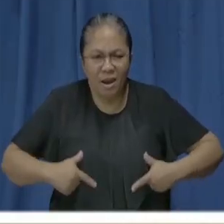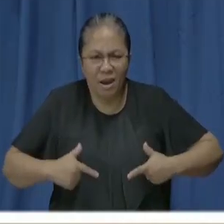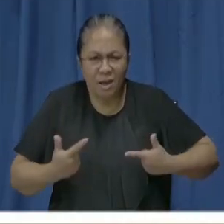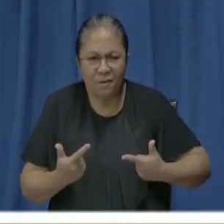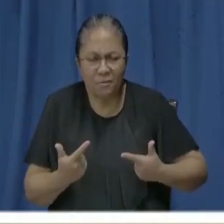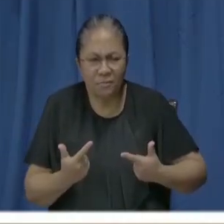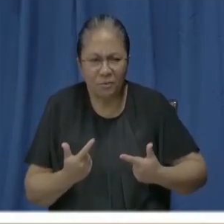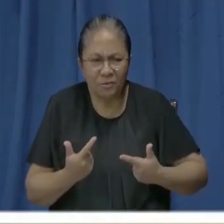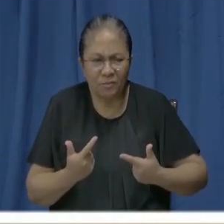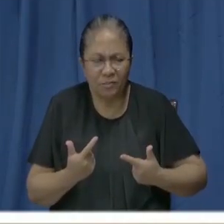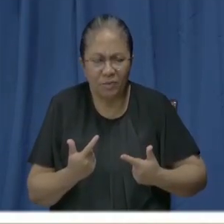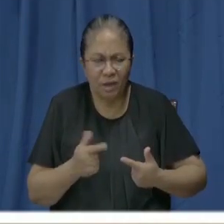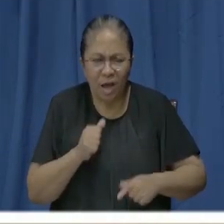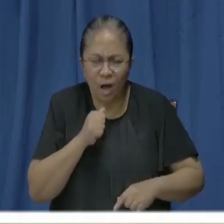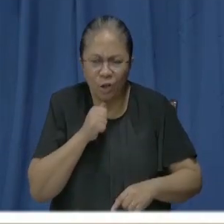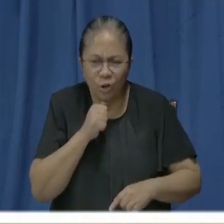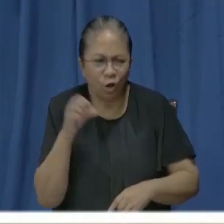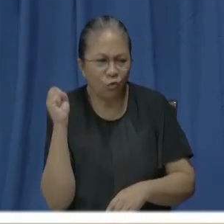throw a stone?